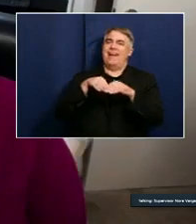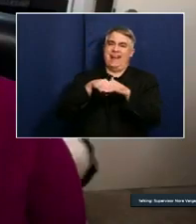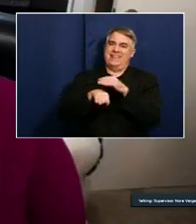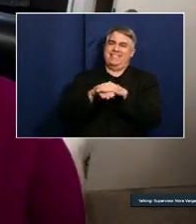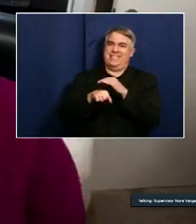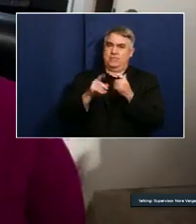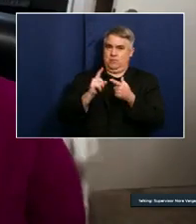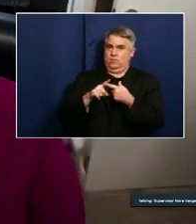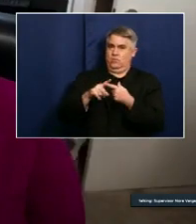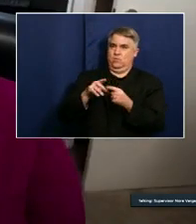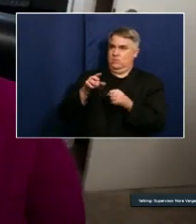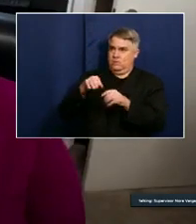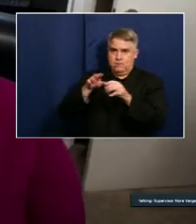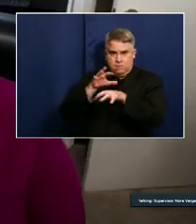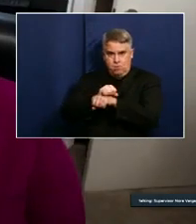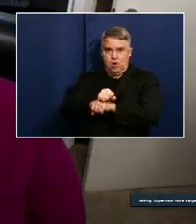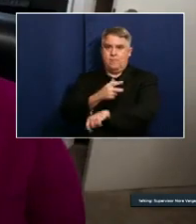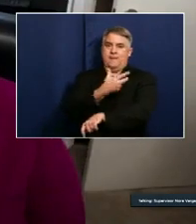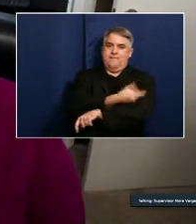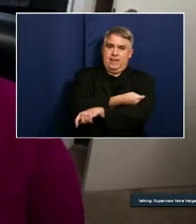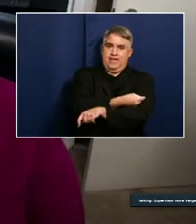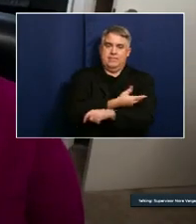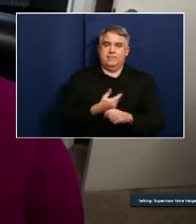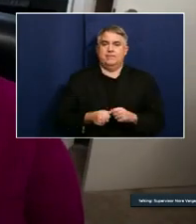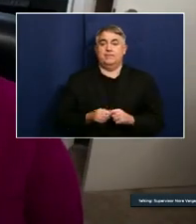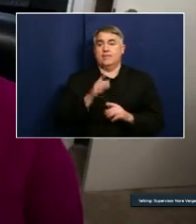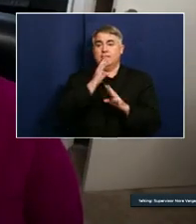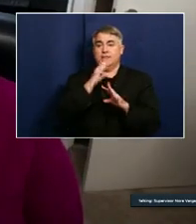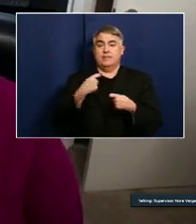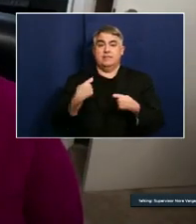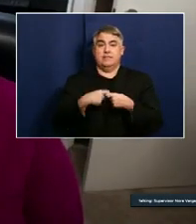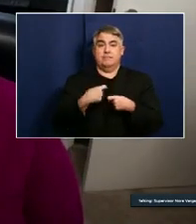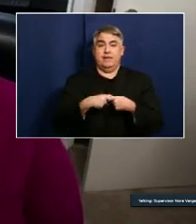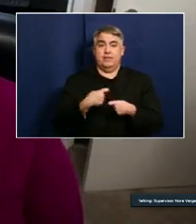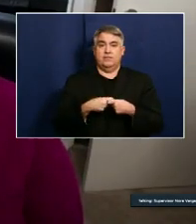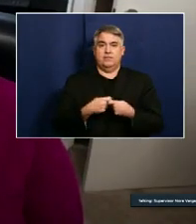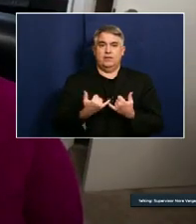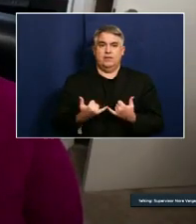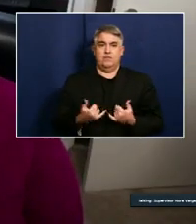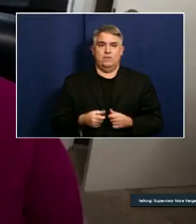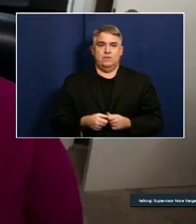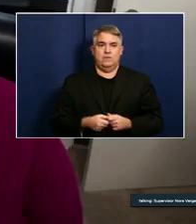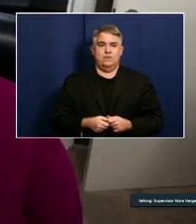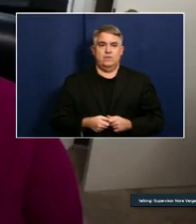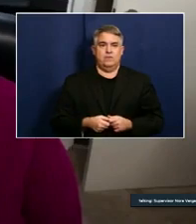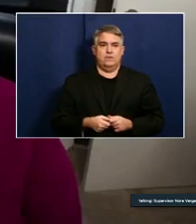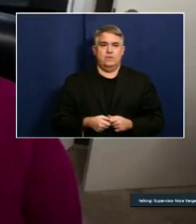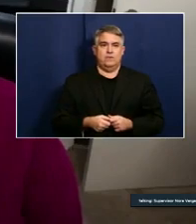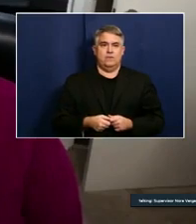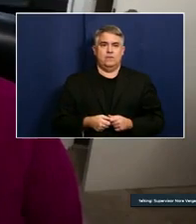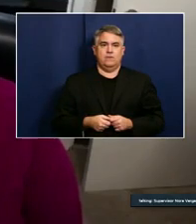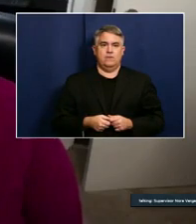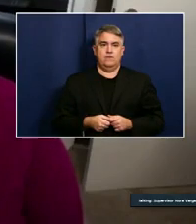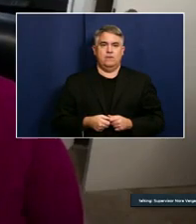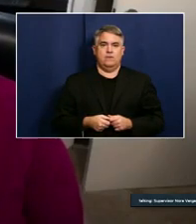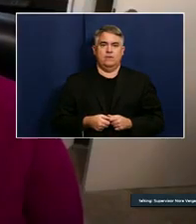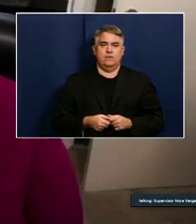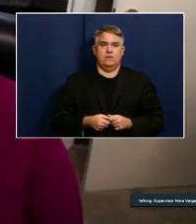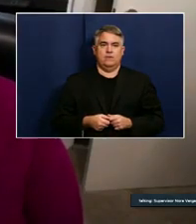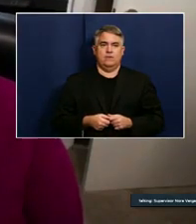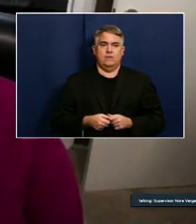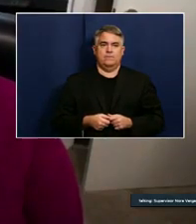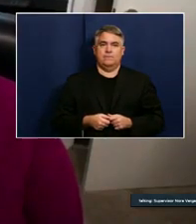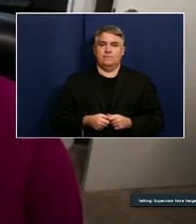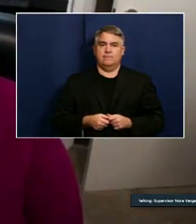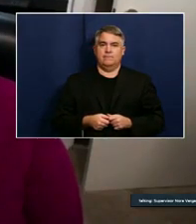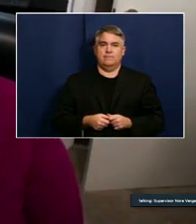noche es el trabajo que estamos haciendo para garantizar que la distribución de vacunas se está realizando de manera segura, rápida,